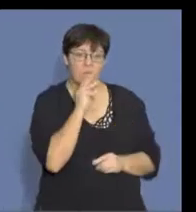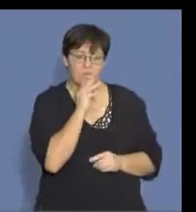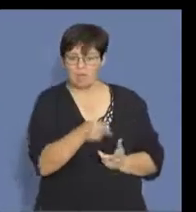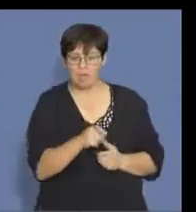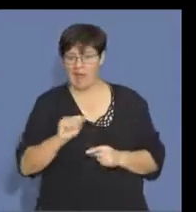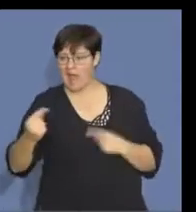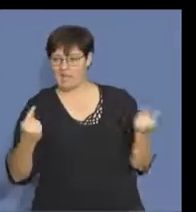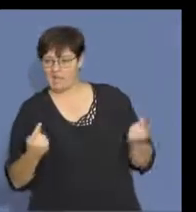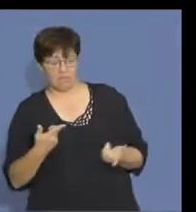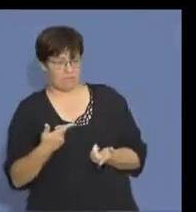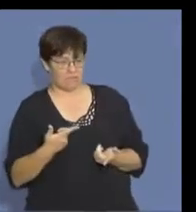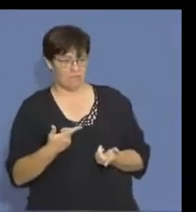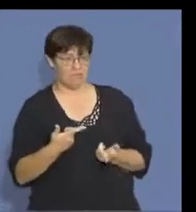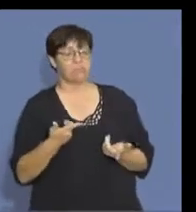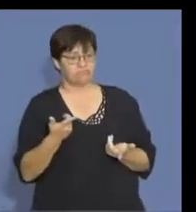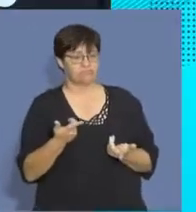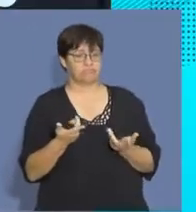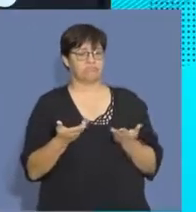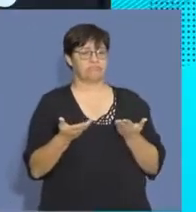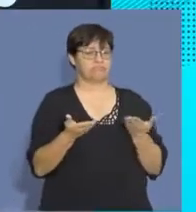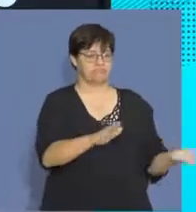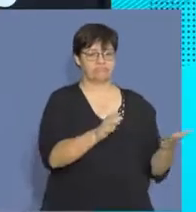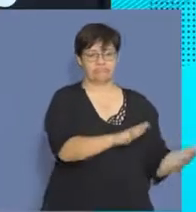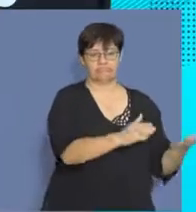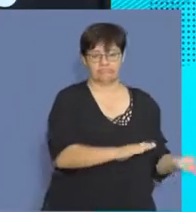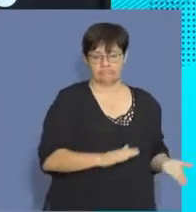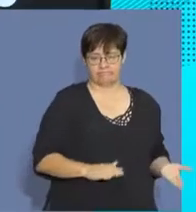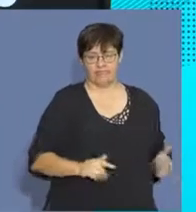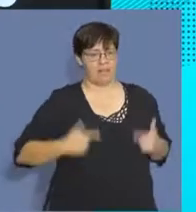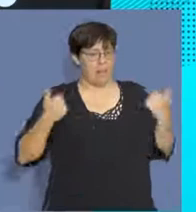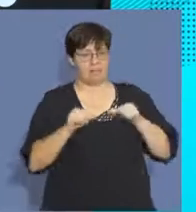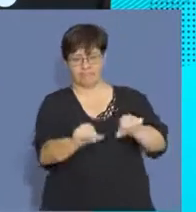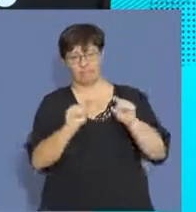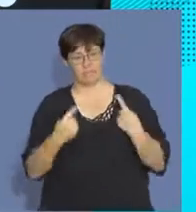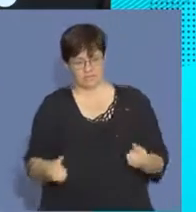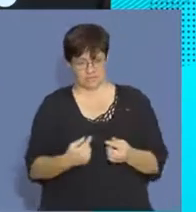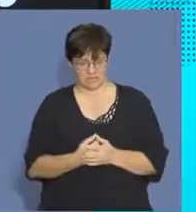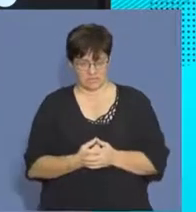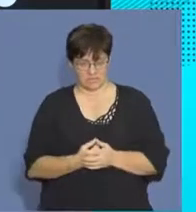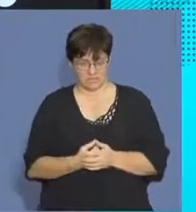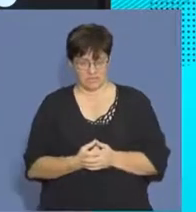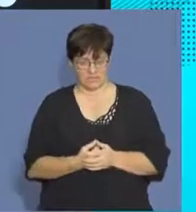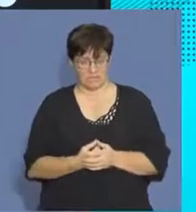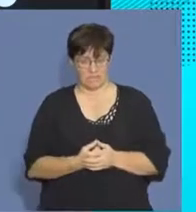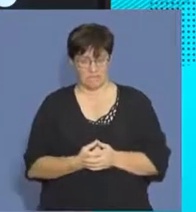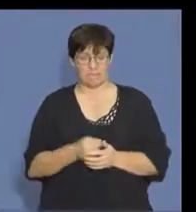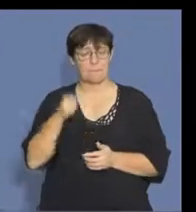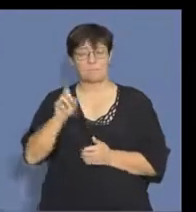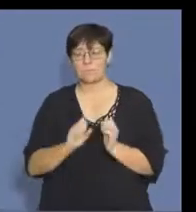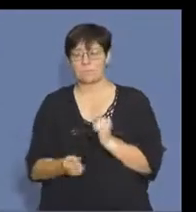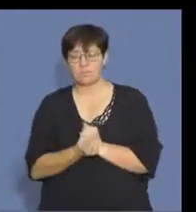other saprotrophs cannot survive, and so the other aquatic organisms start to die. And this leads